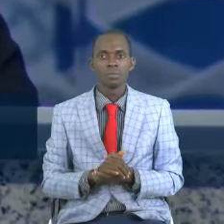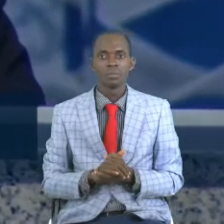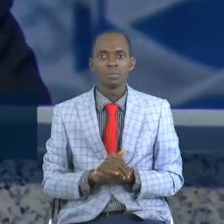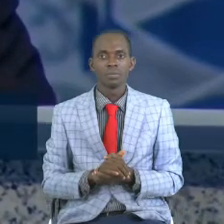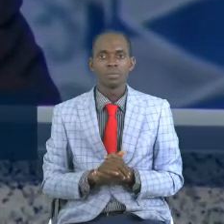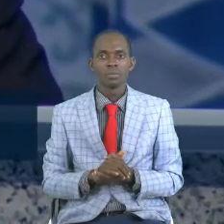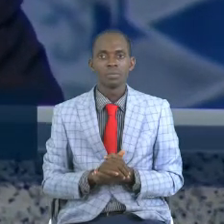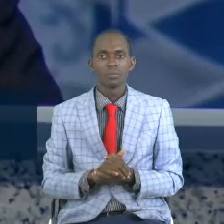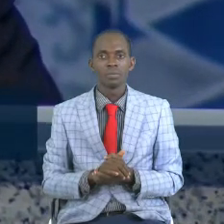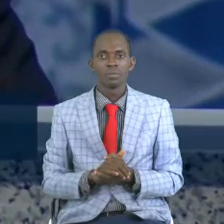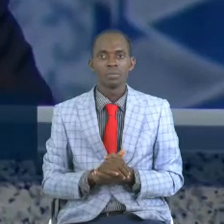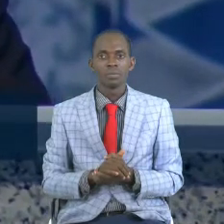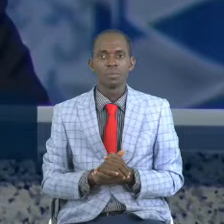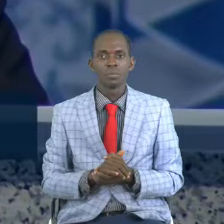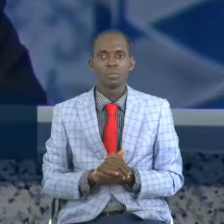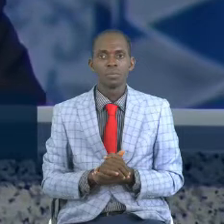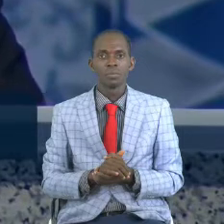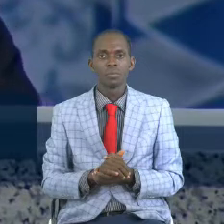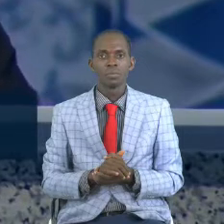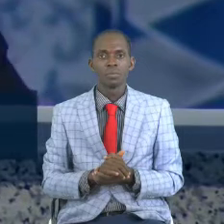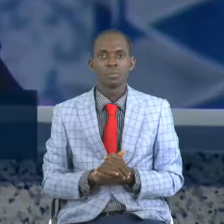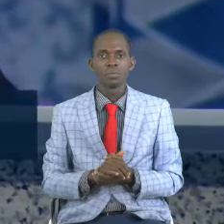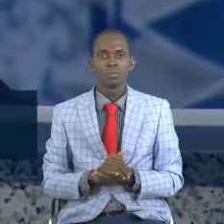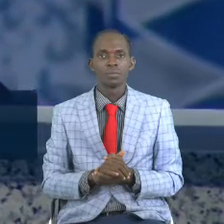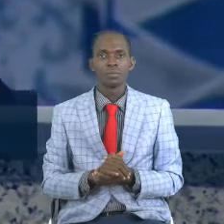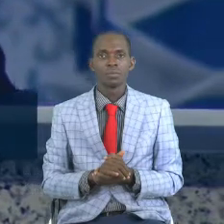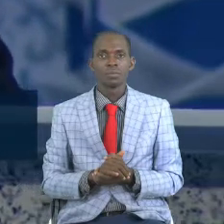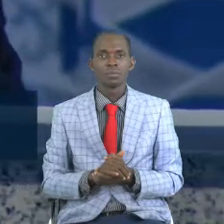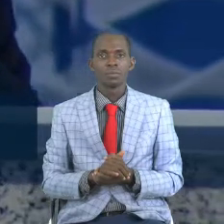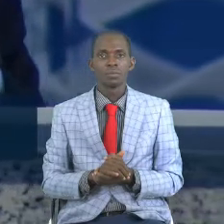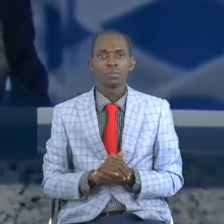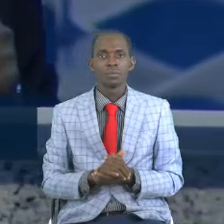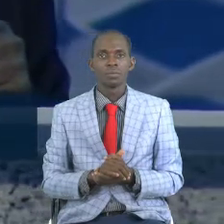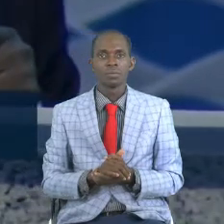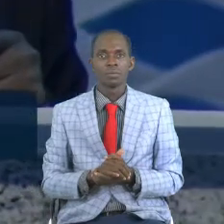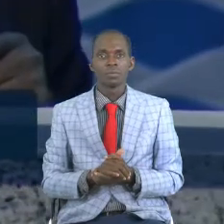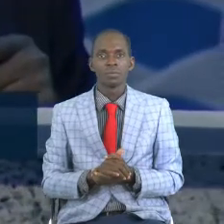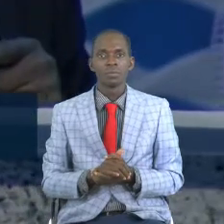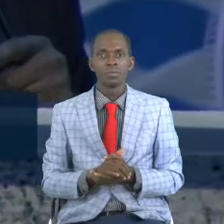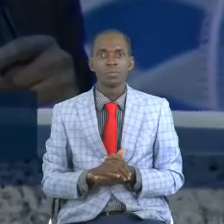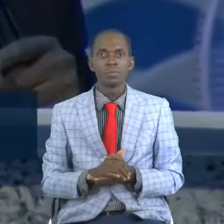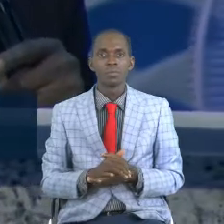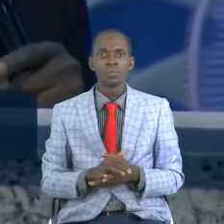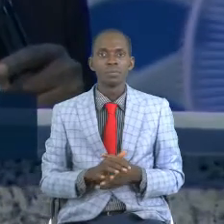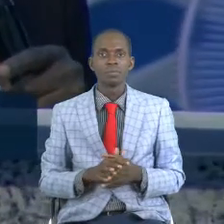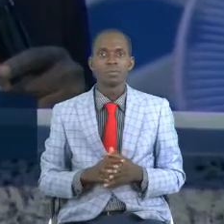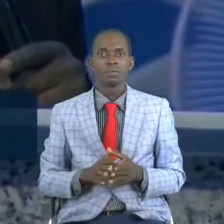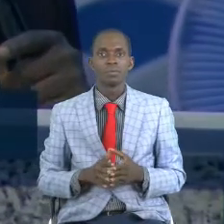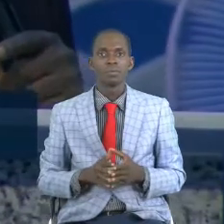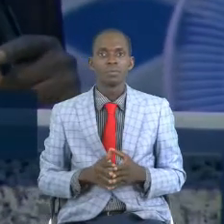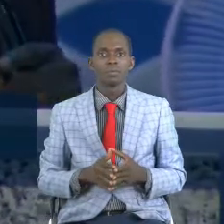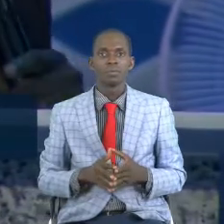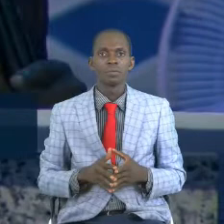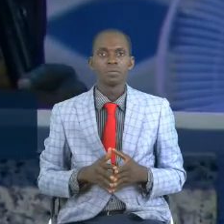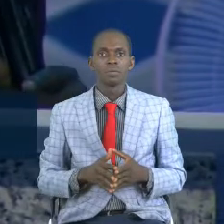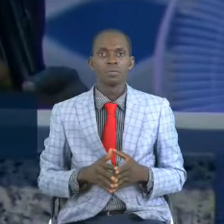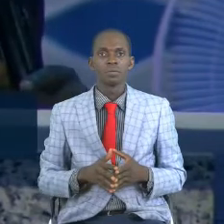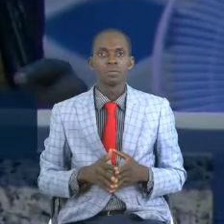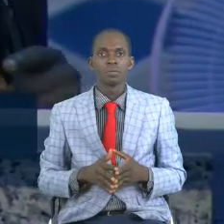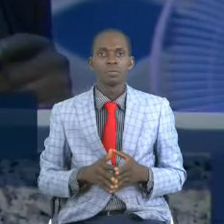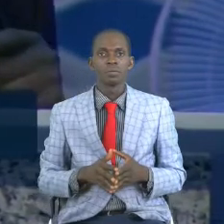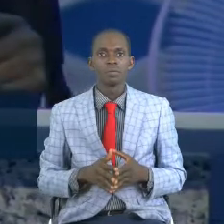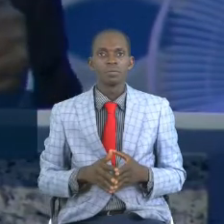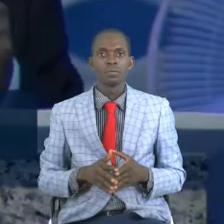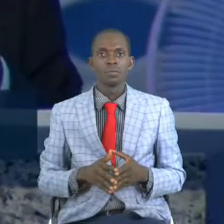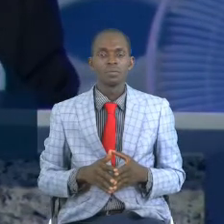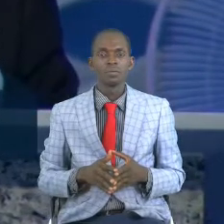supervisor, whether you are finished. In the middle here, at the back there. Okay, I've seen there